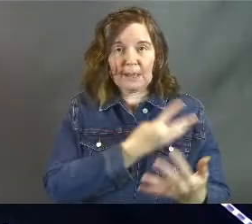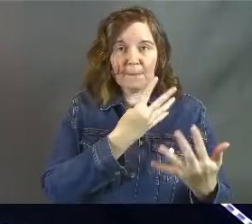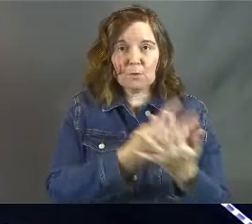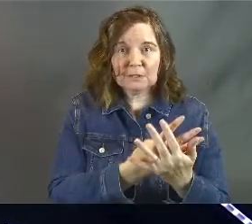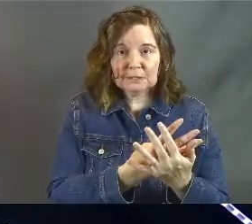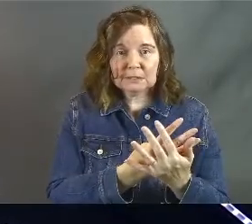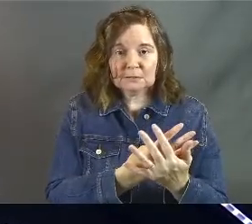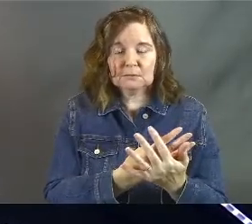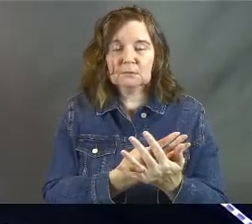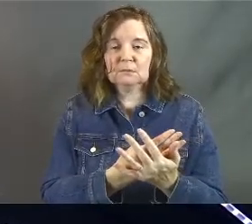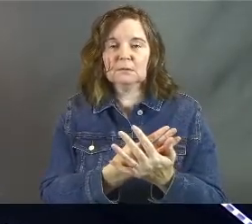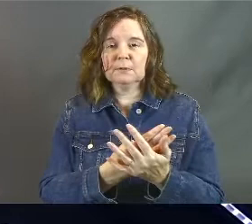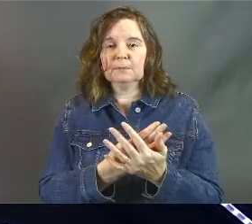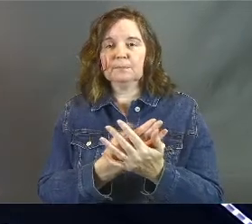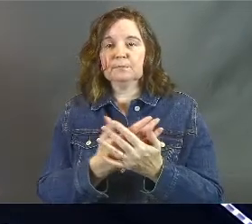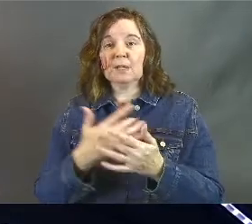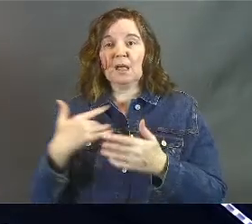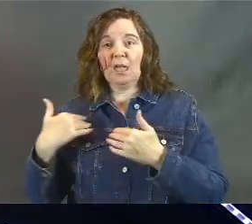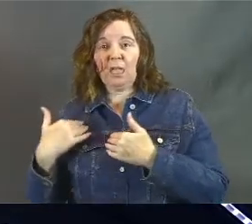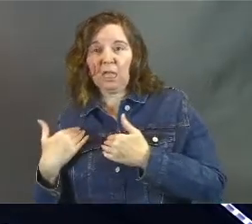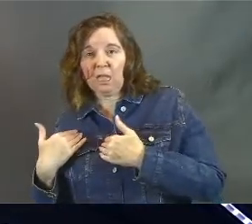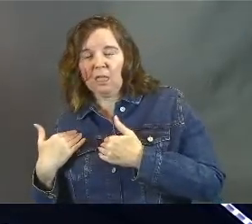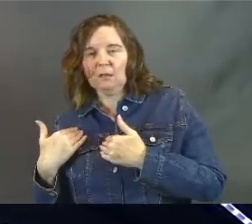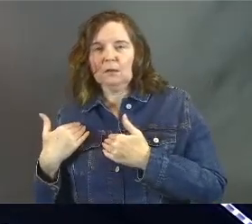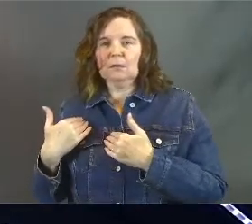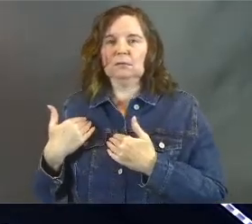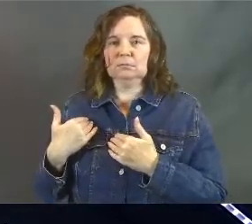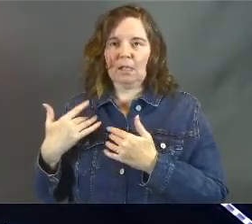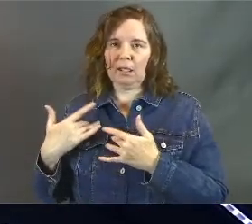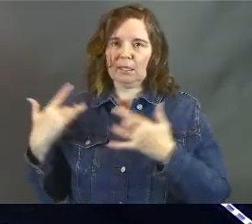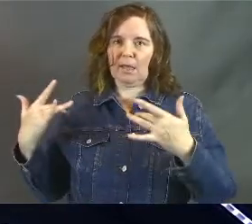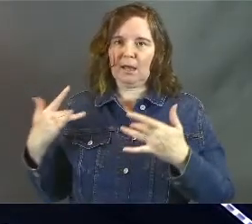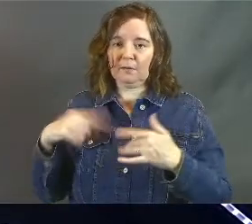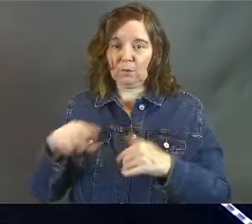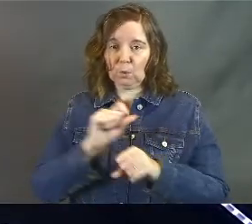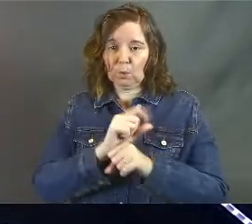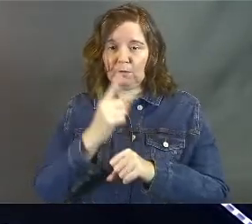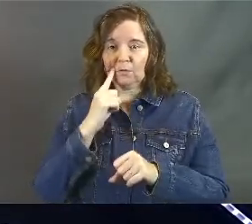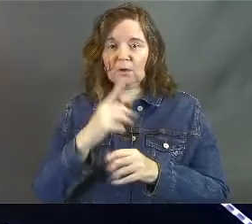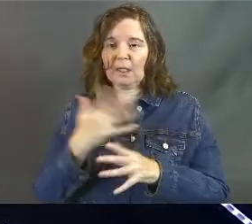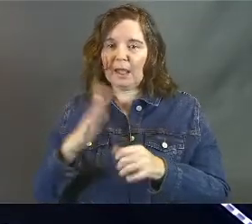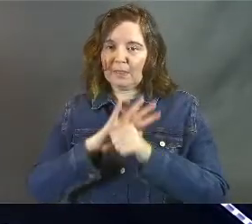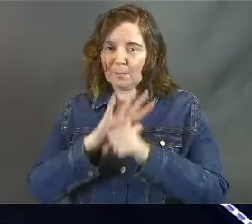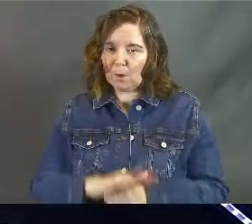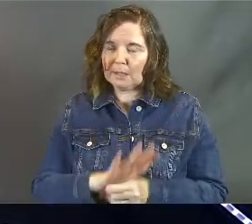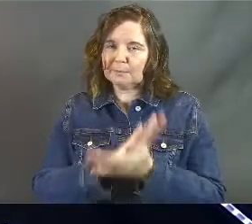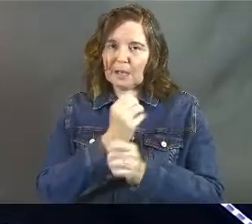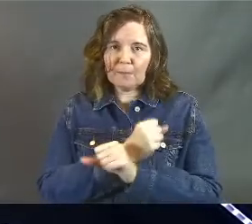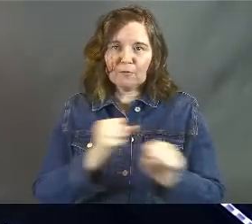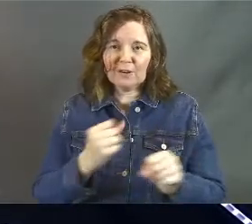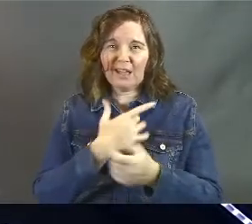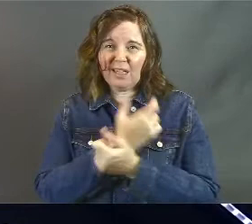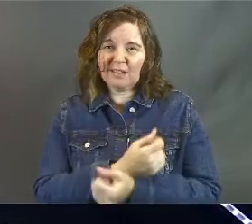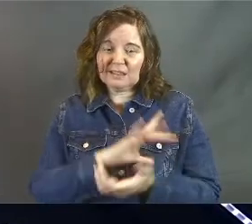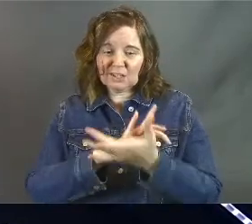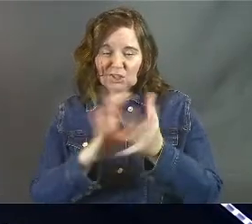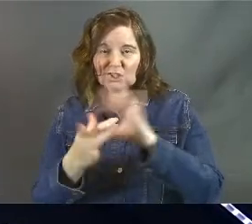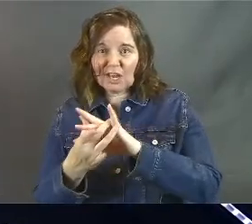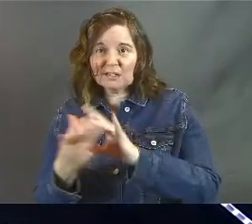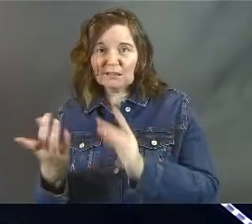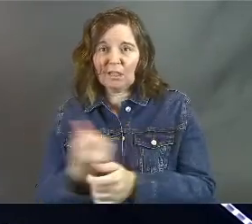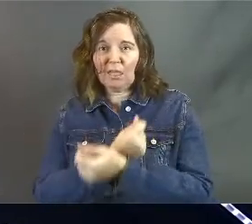imprisoned. Lighten the burden of those who work for you. Let the oppressed go free and remove the chains that bind